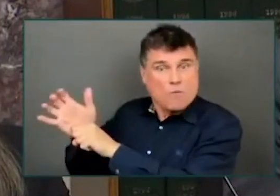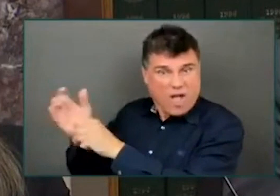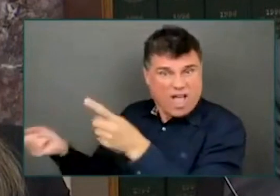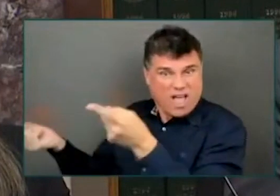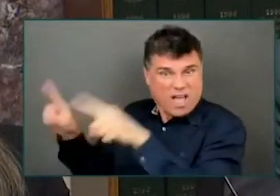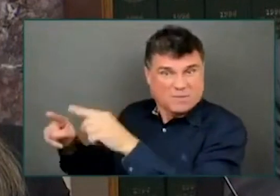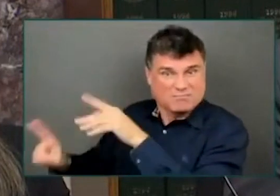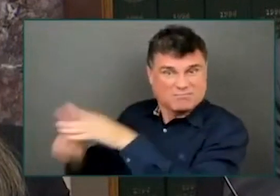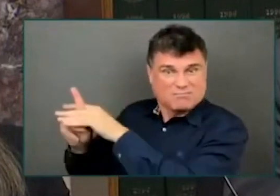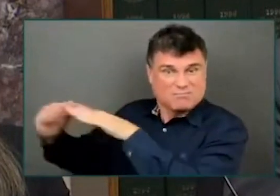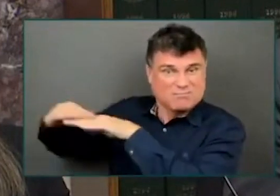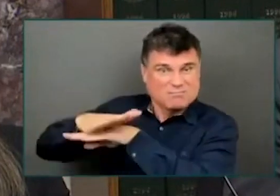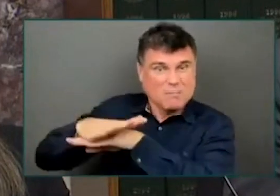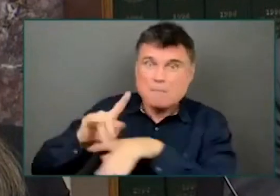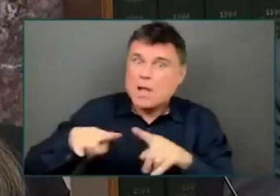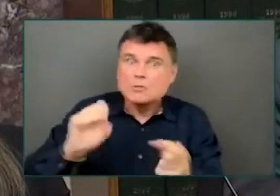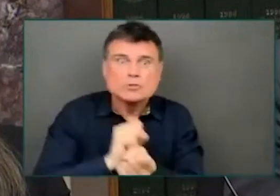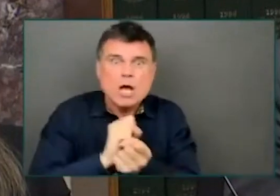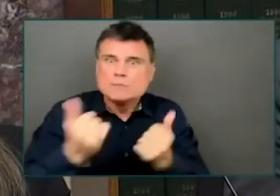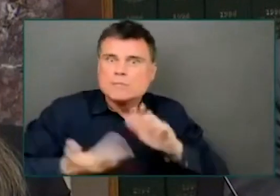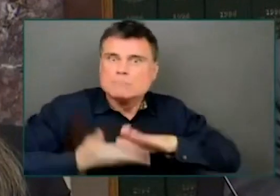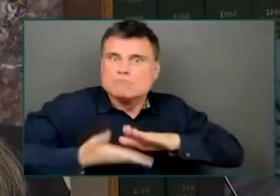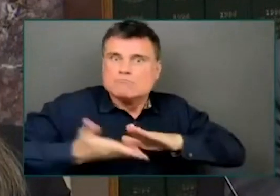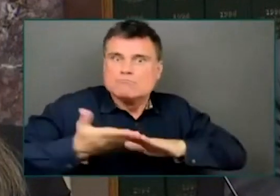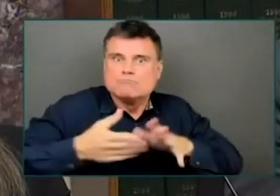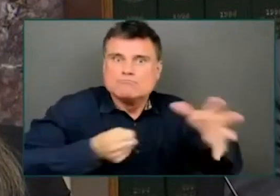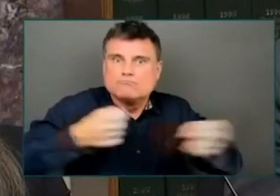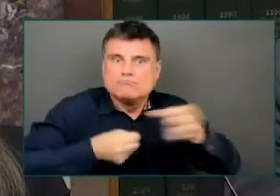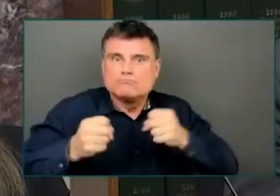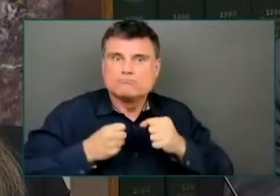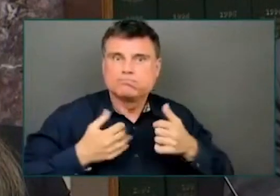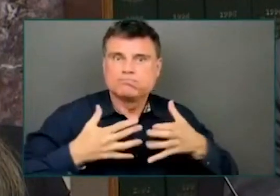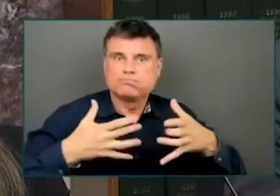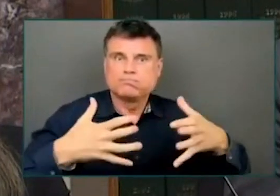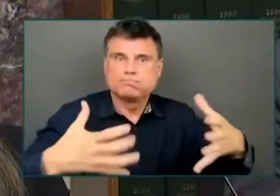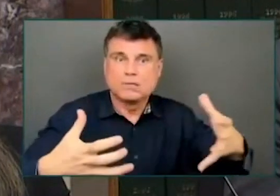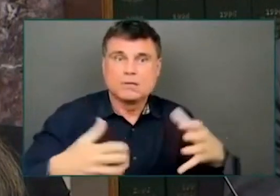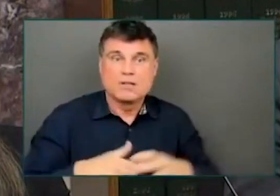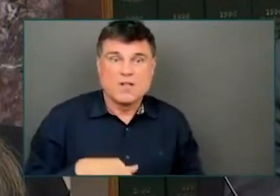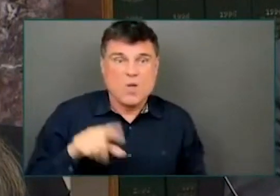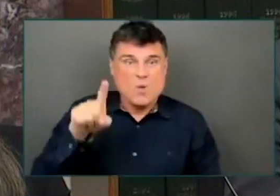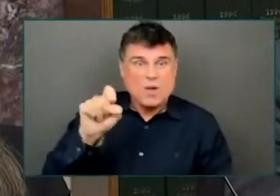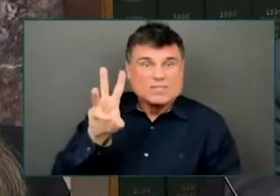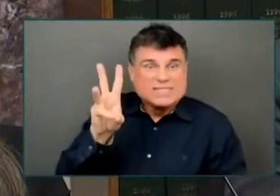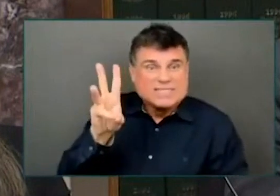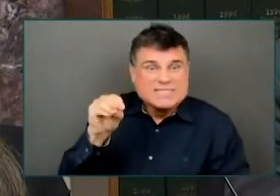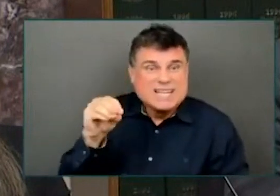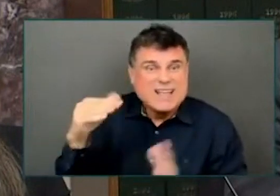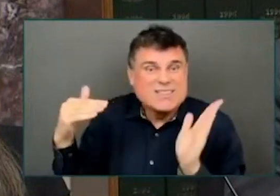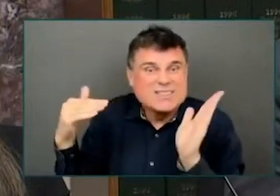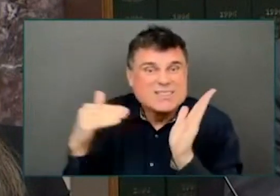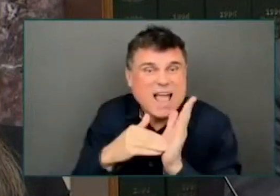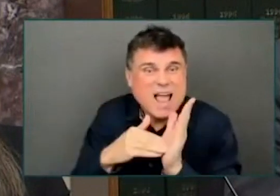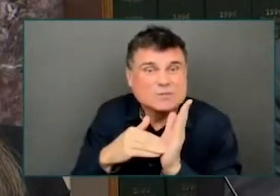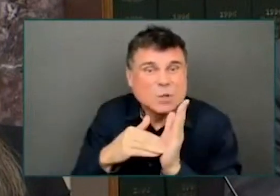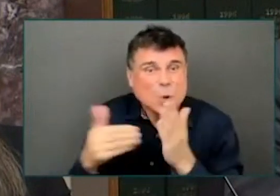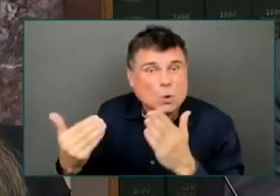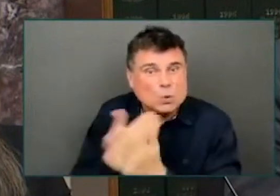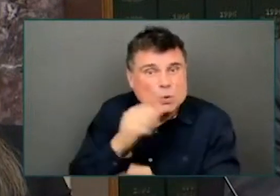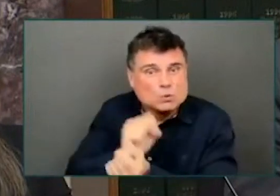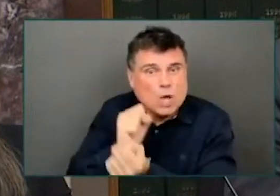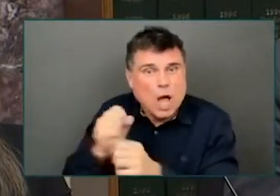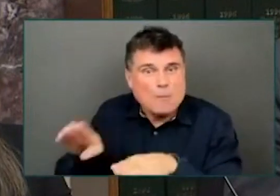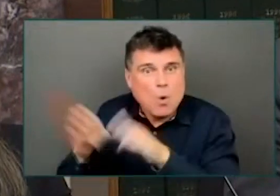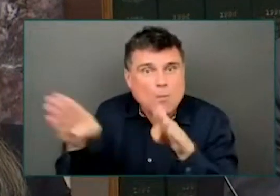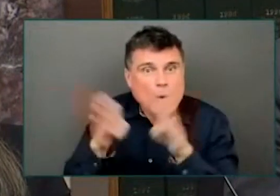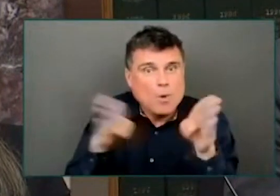In fact, Mr. Speaker, more than 160,000 new jobs were created here last year. That includes important